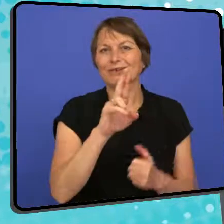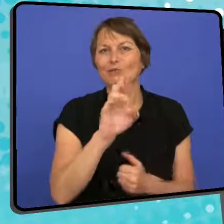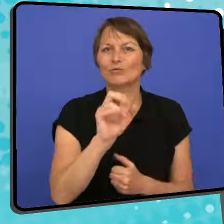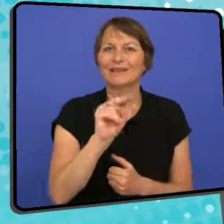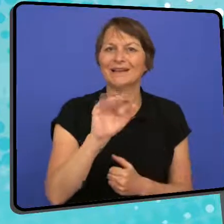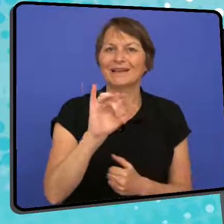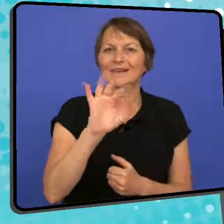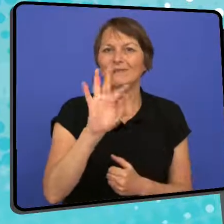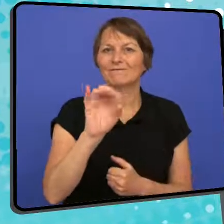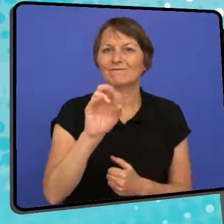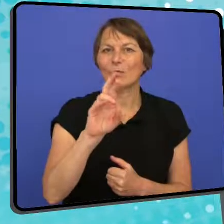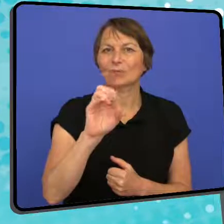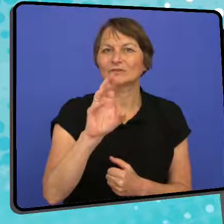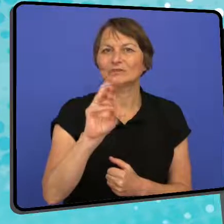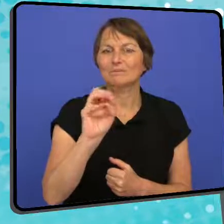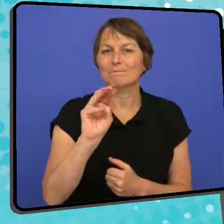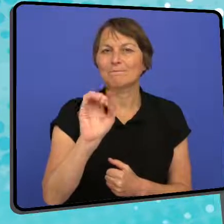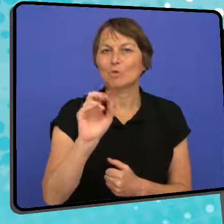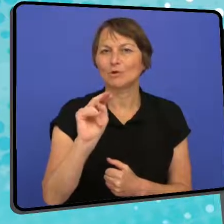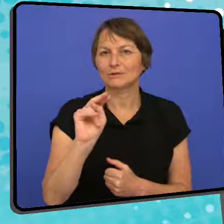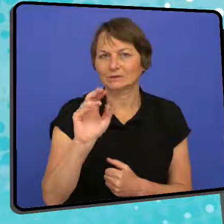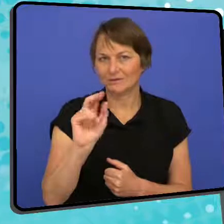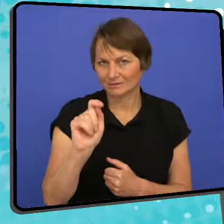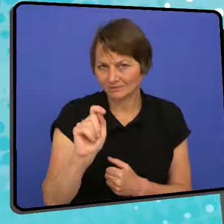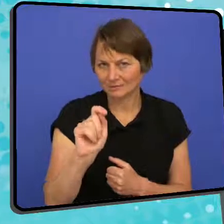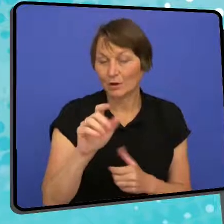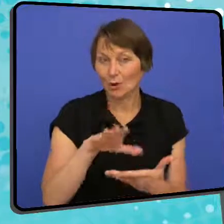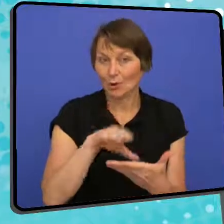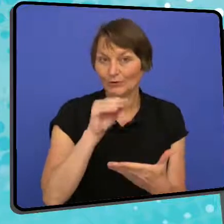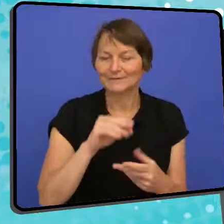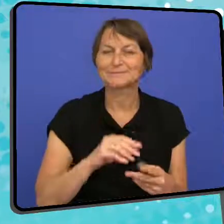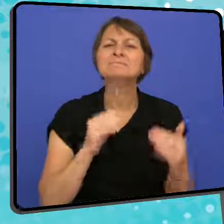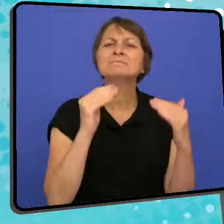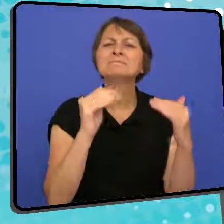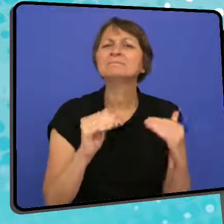I like that one. Favorite event on the AI calendar?